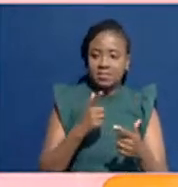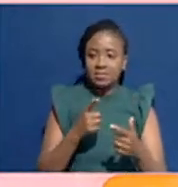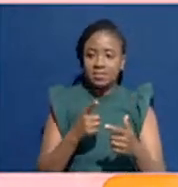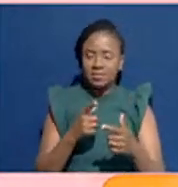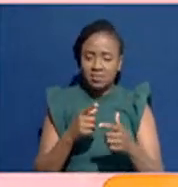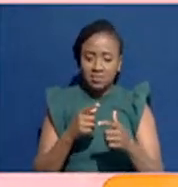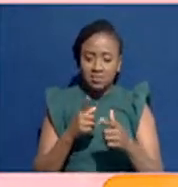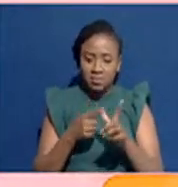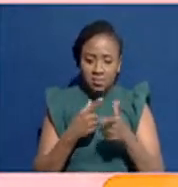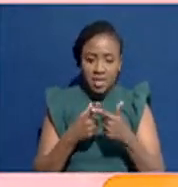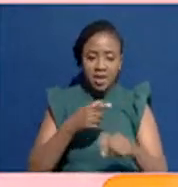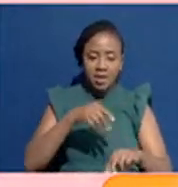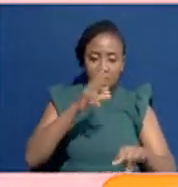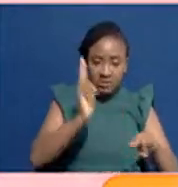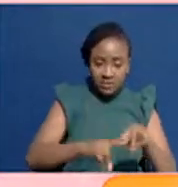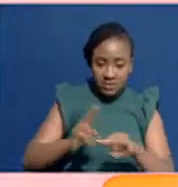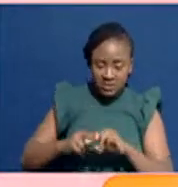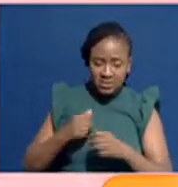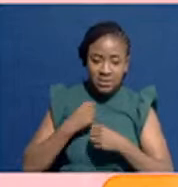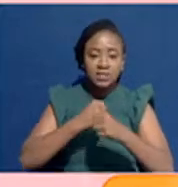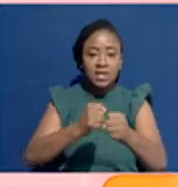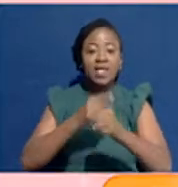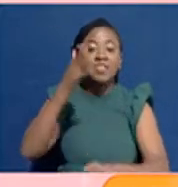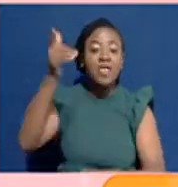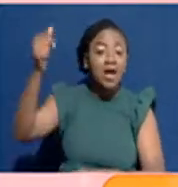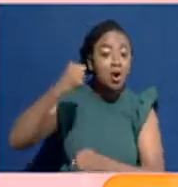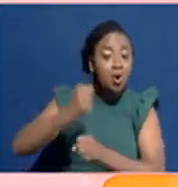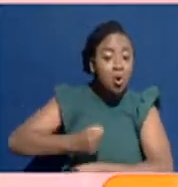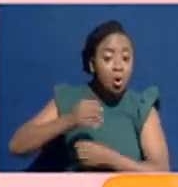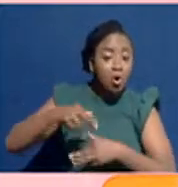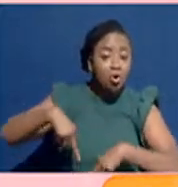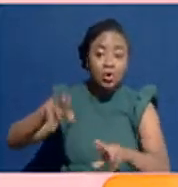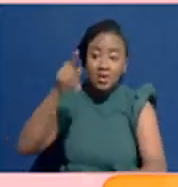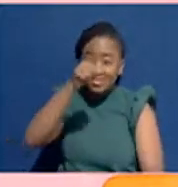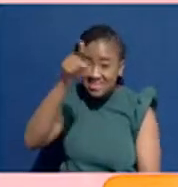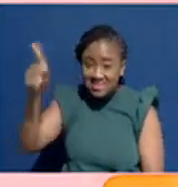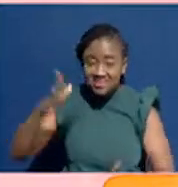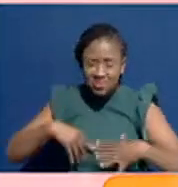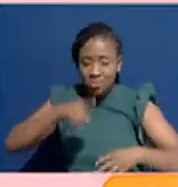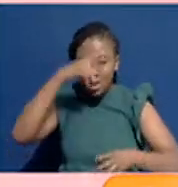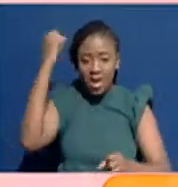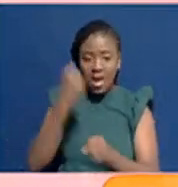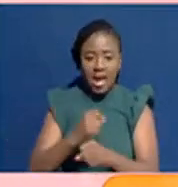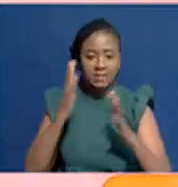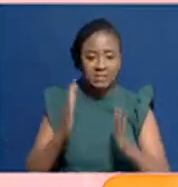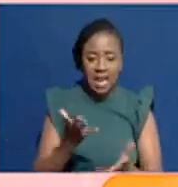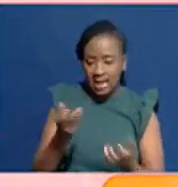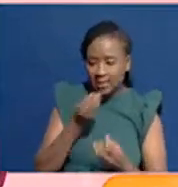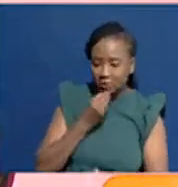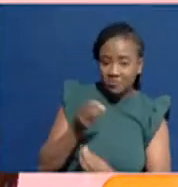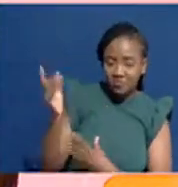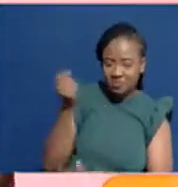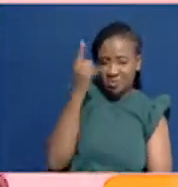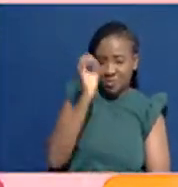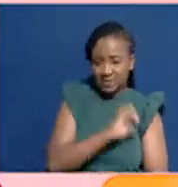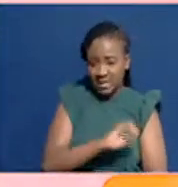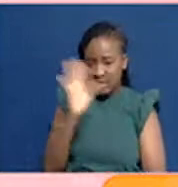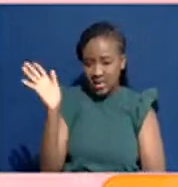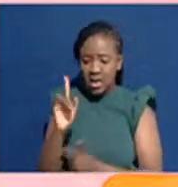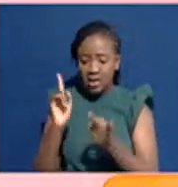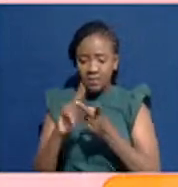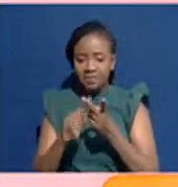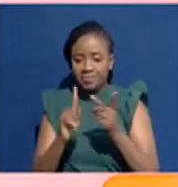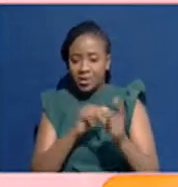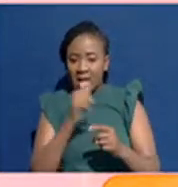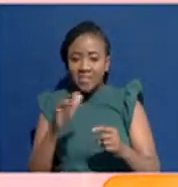the people who voted him, right, they are on Gong Road making furniture. Those are the people we call hustlers. Maybe he doesn't understand. And he also needs to understand